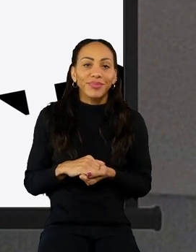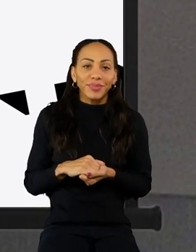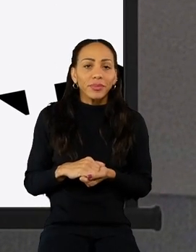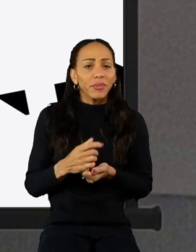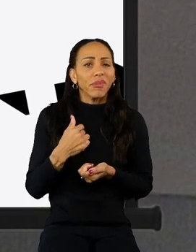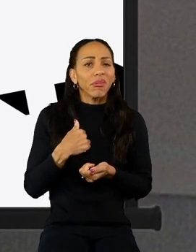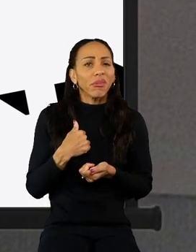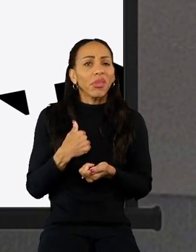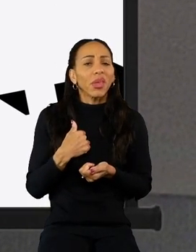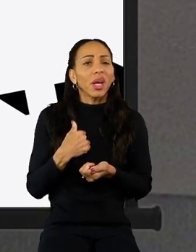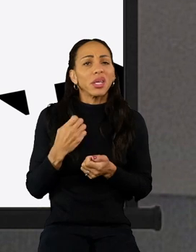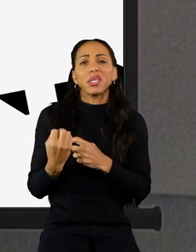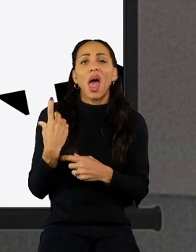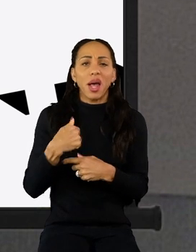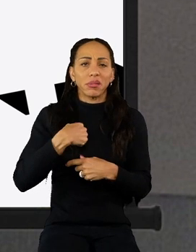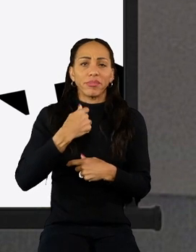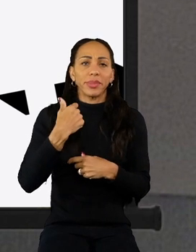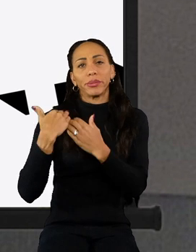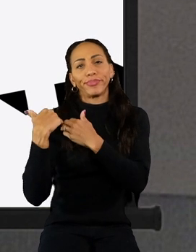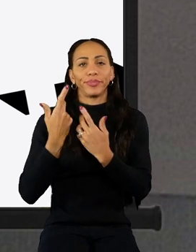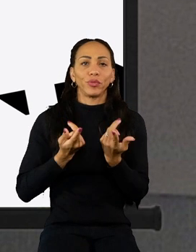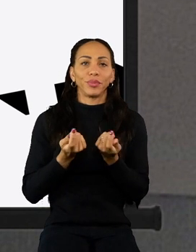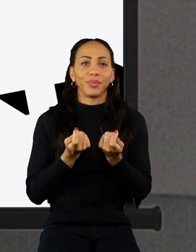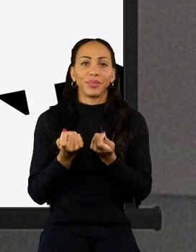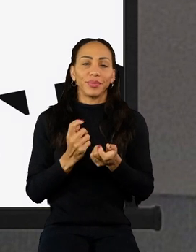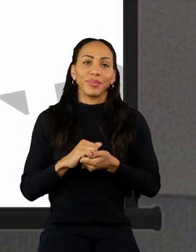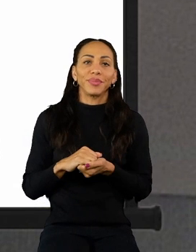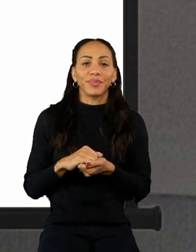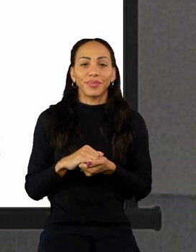we go. And